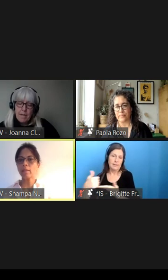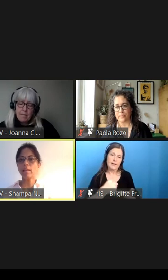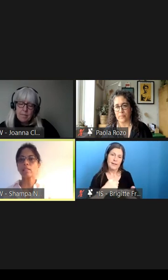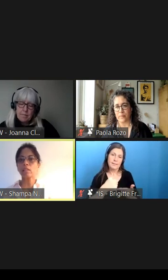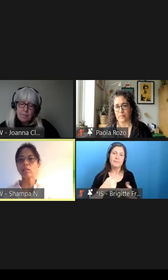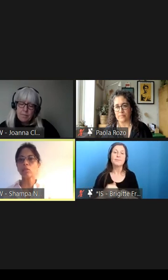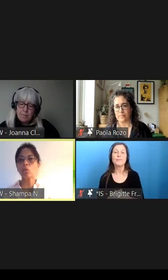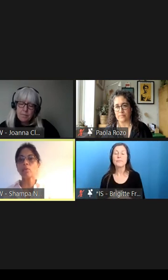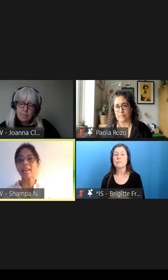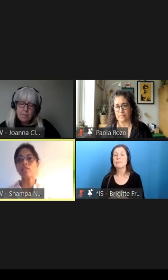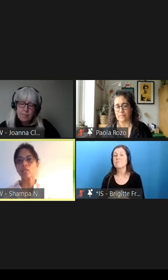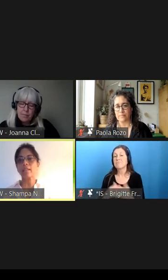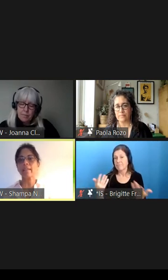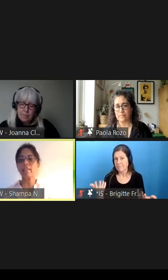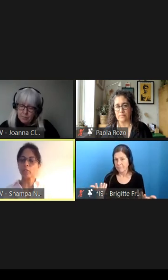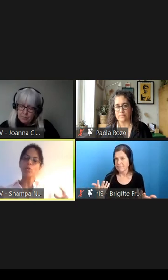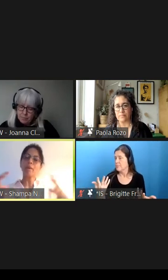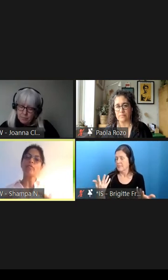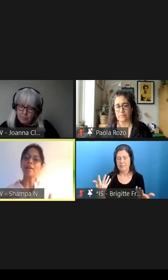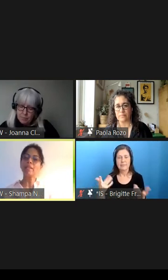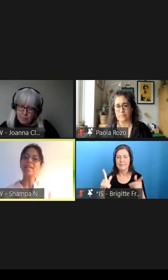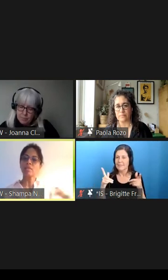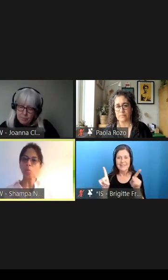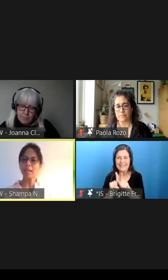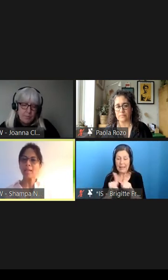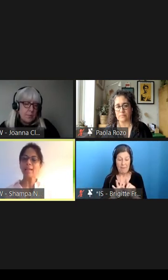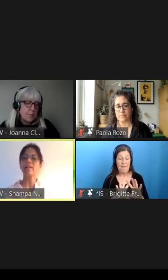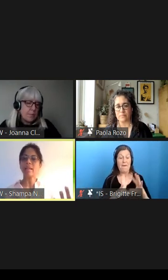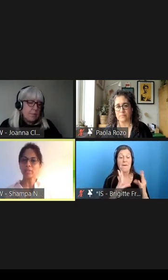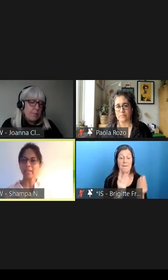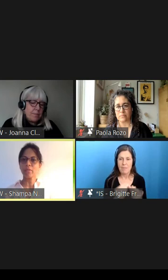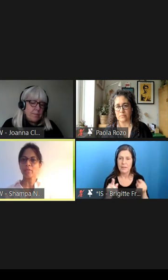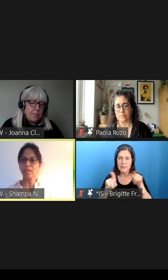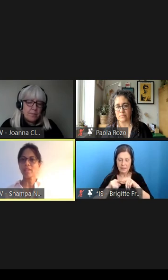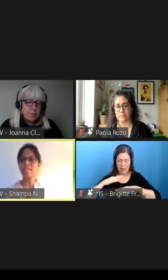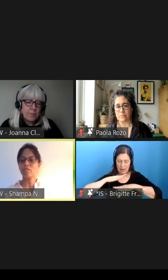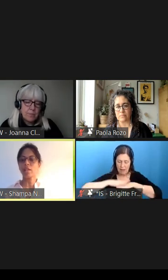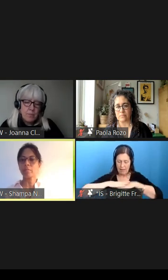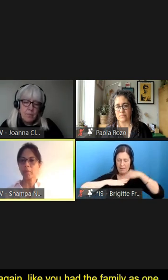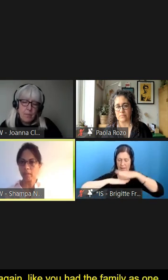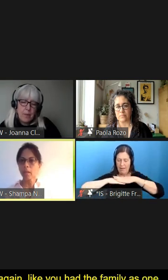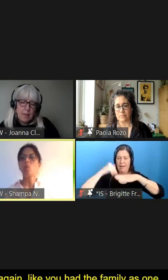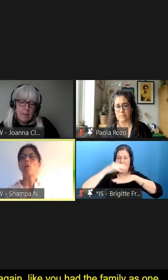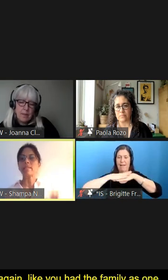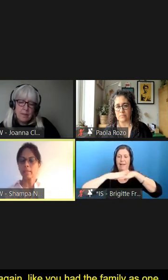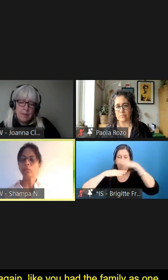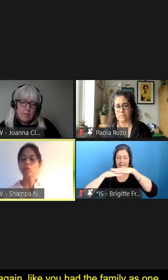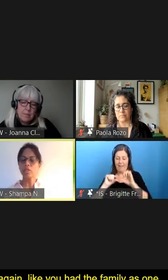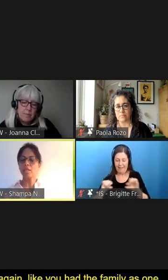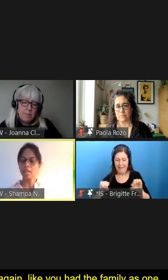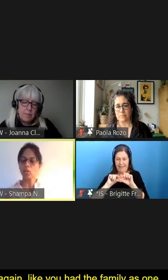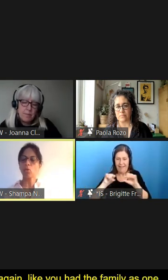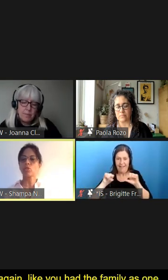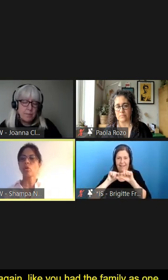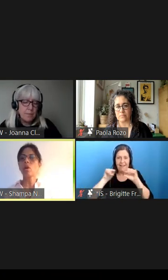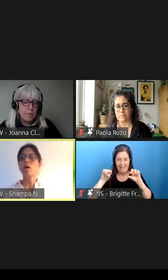say the external groups, again, just like you have the family as one layer outside of the deaf child, but the wider community